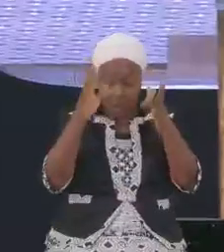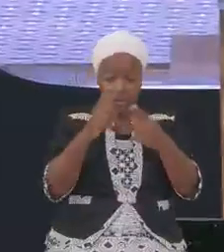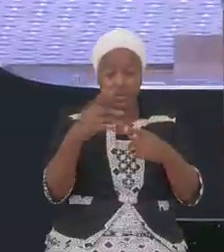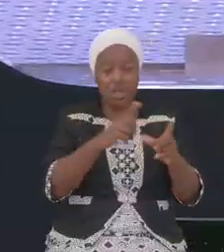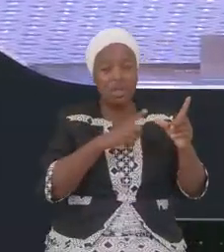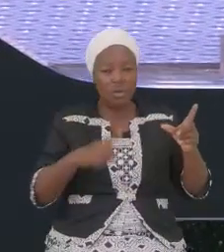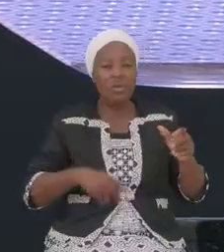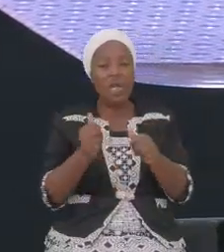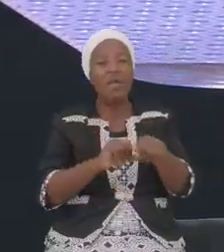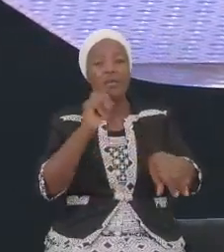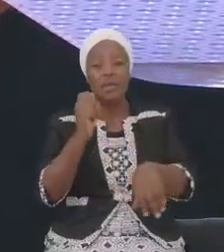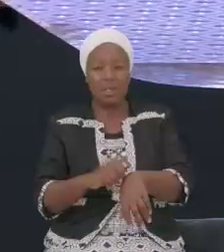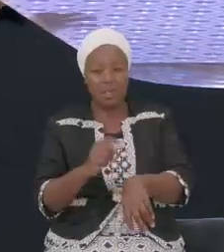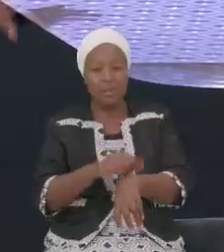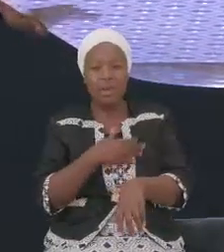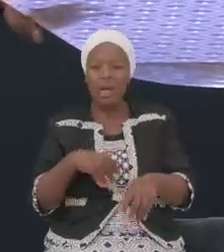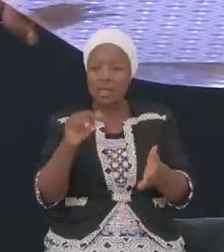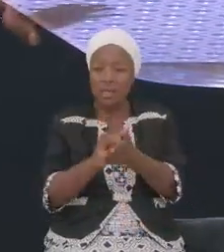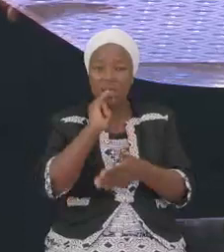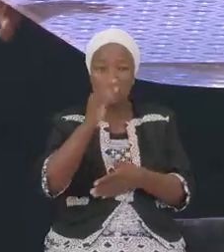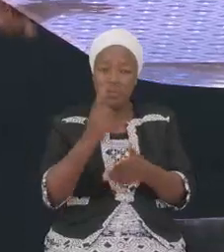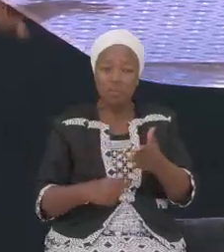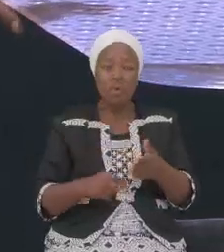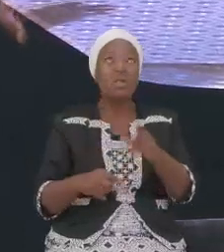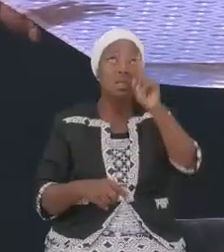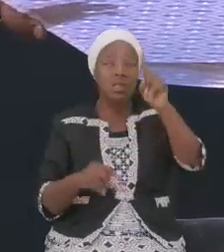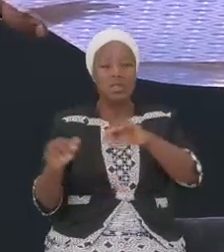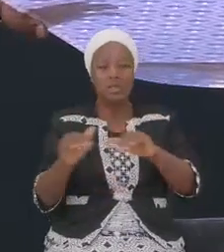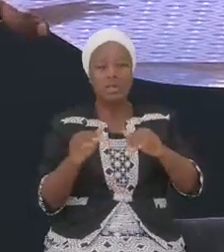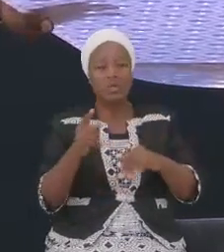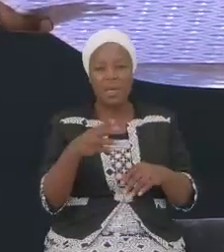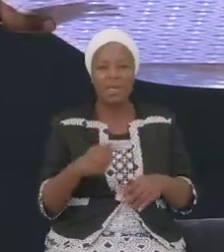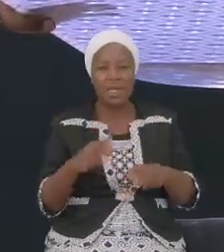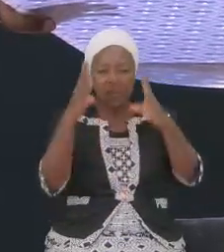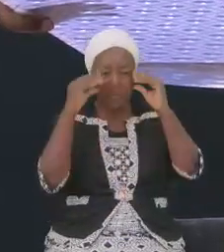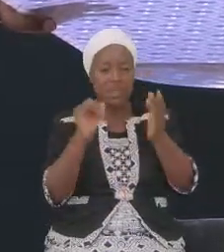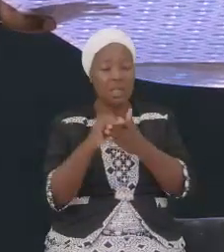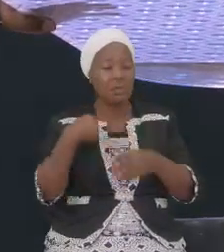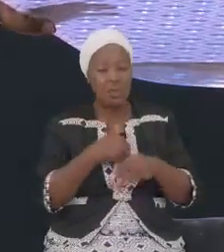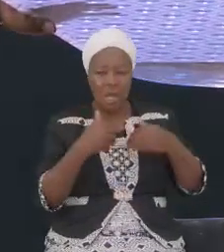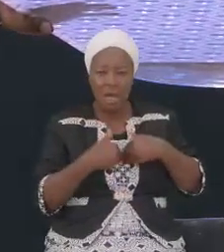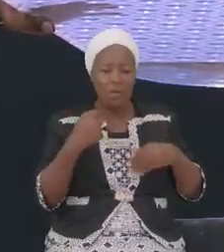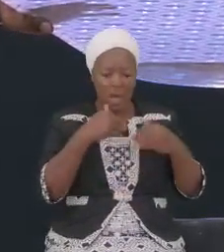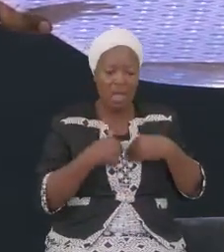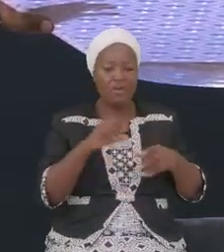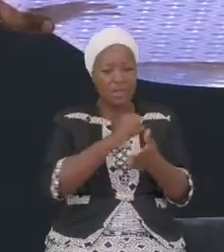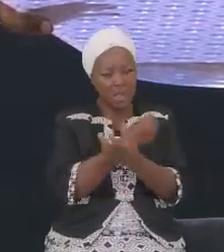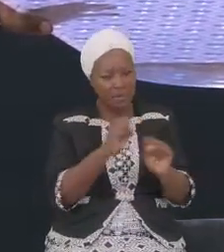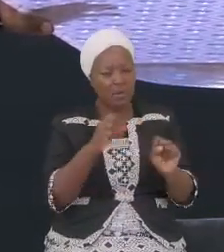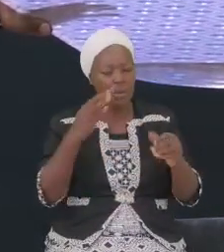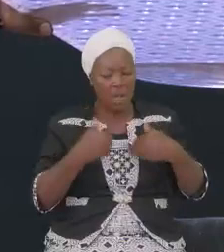Lord every time. And that is what He does by the experience we have. We have salvation, we